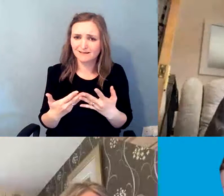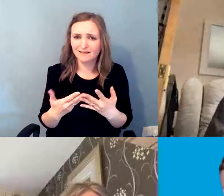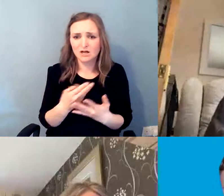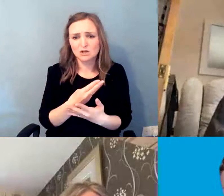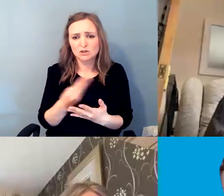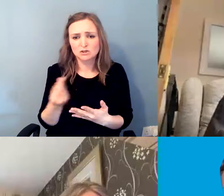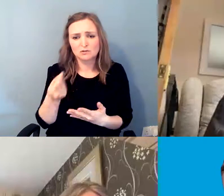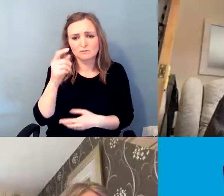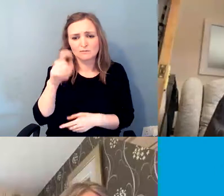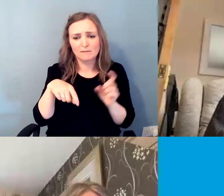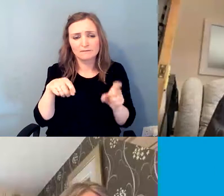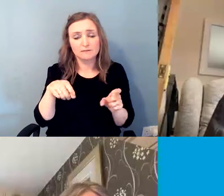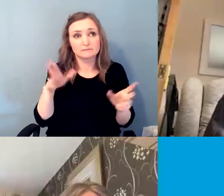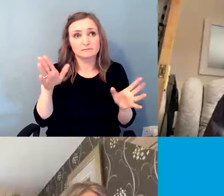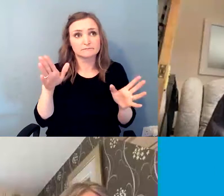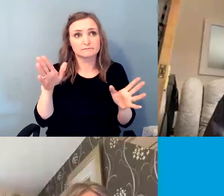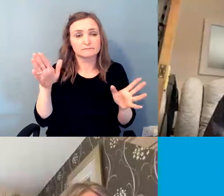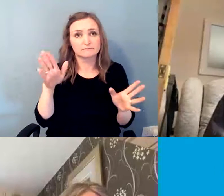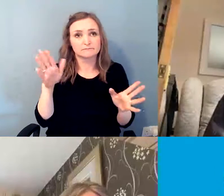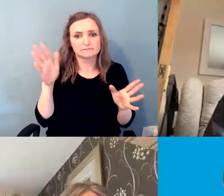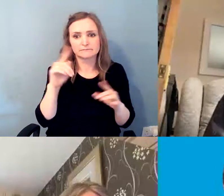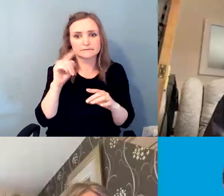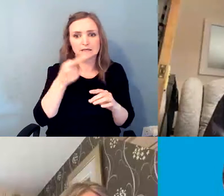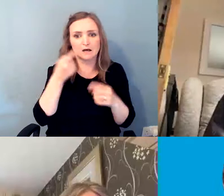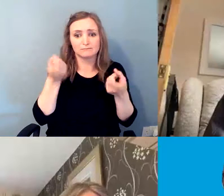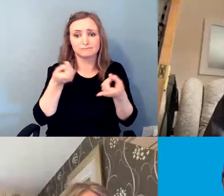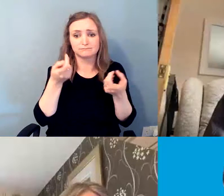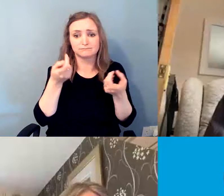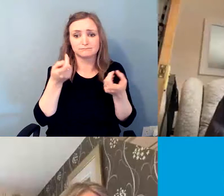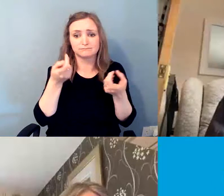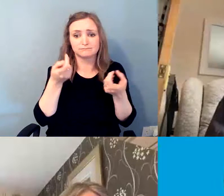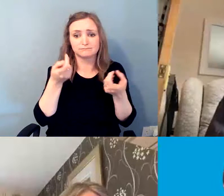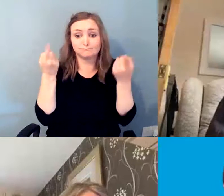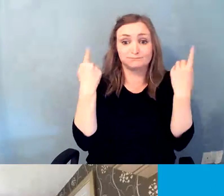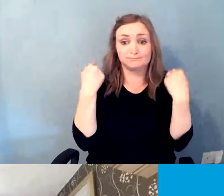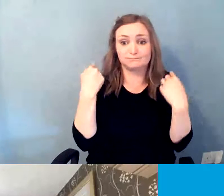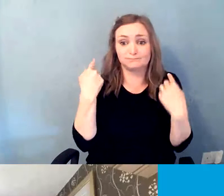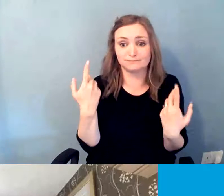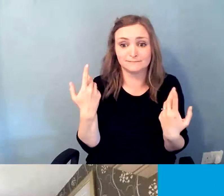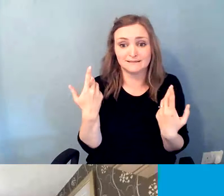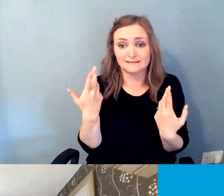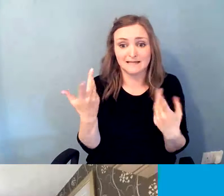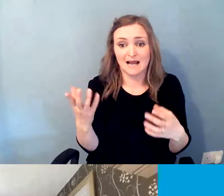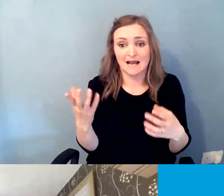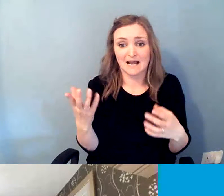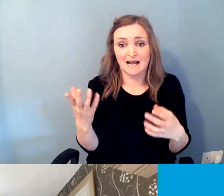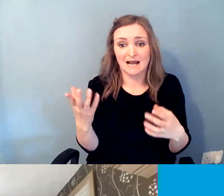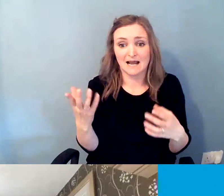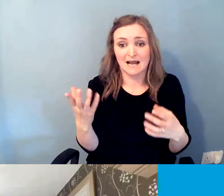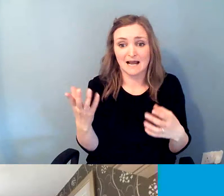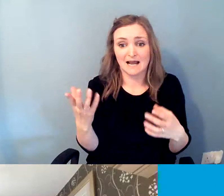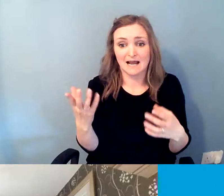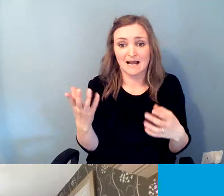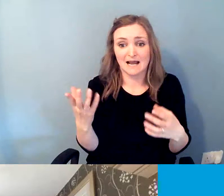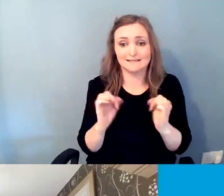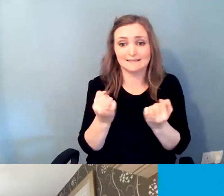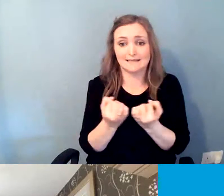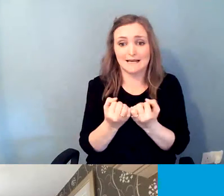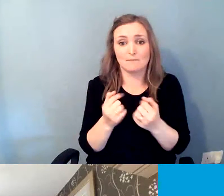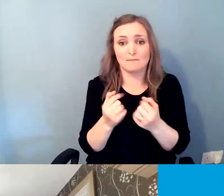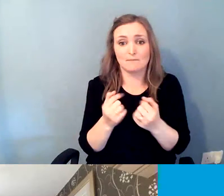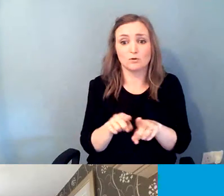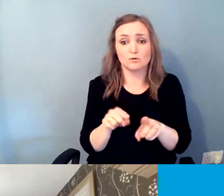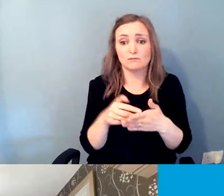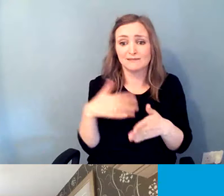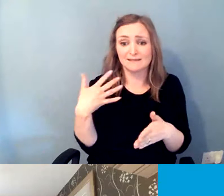tech. They mind trying to get like we are onto Teams and things like this. And not only that, it's an expensive commodity